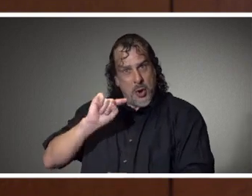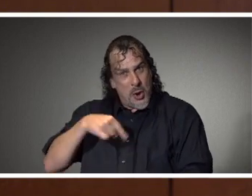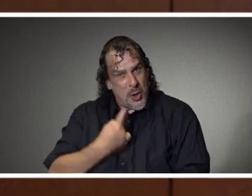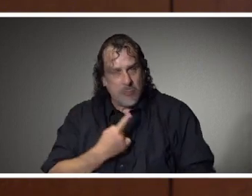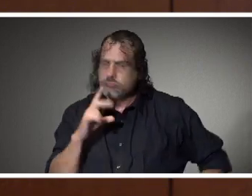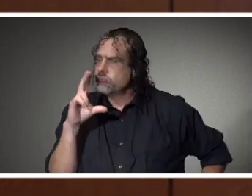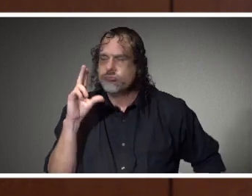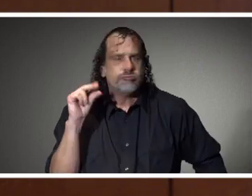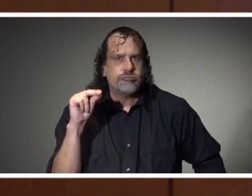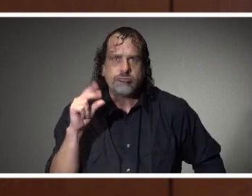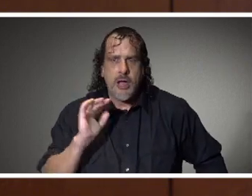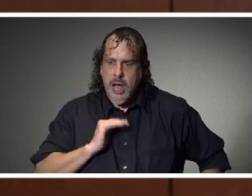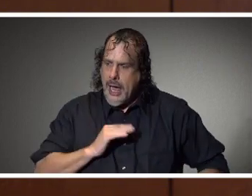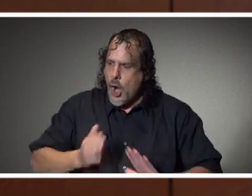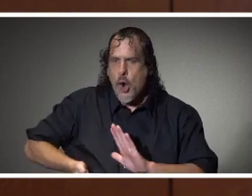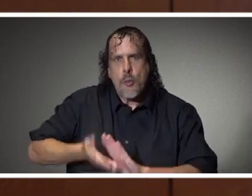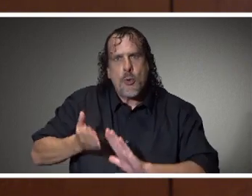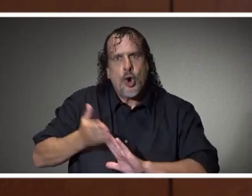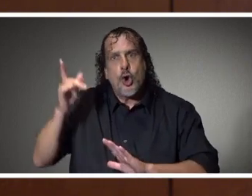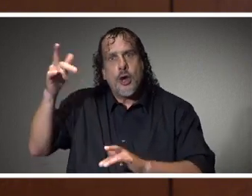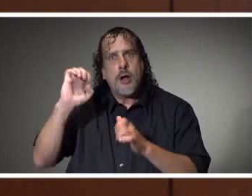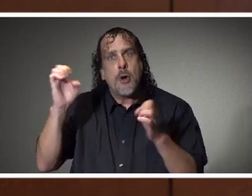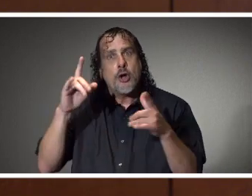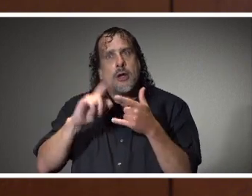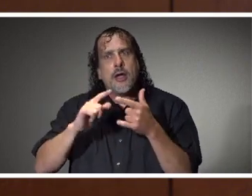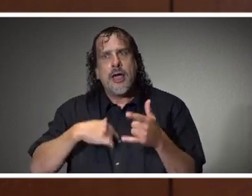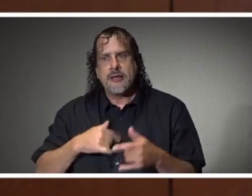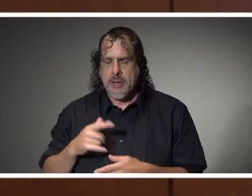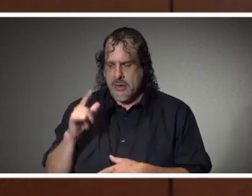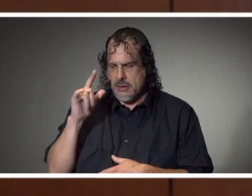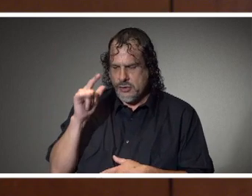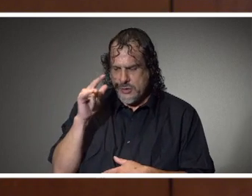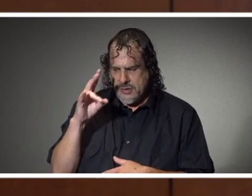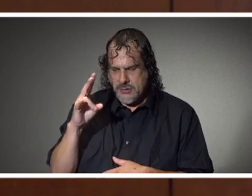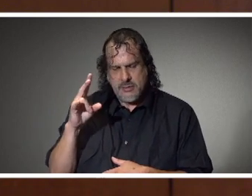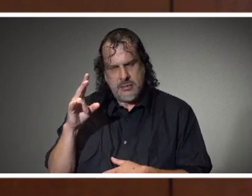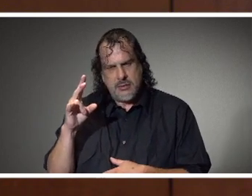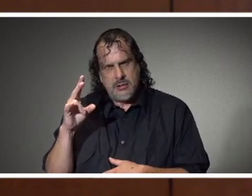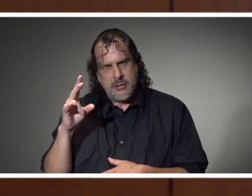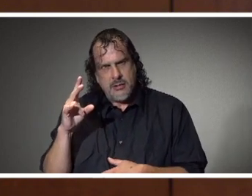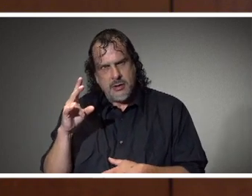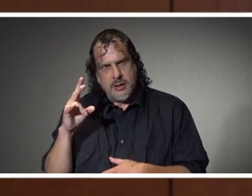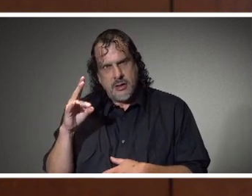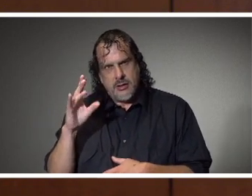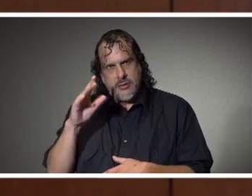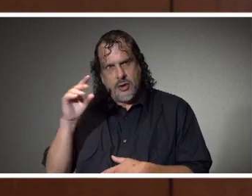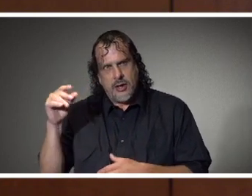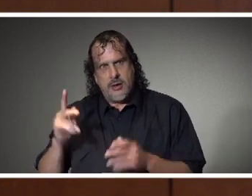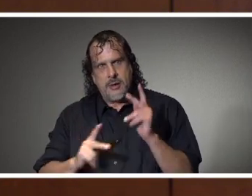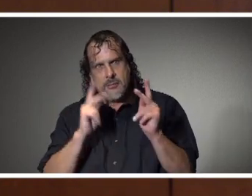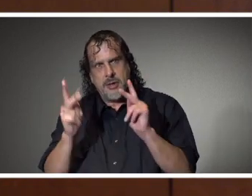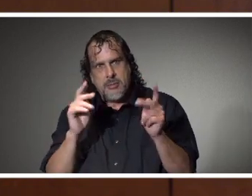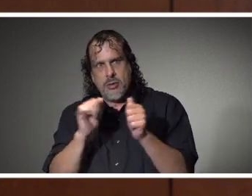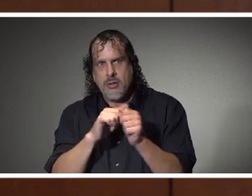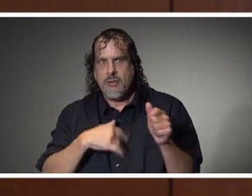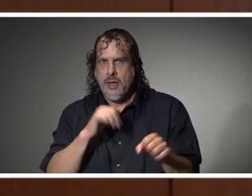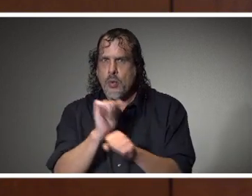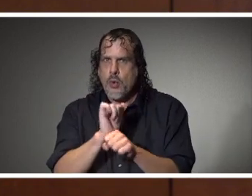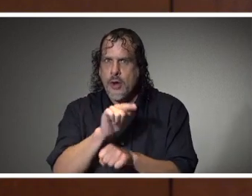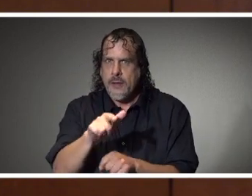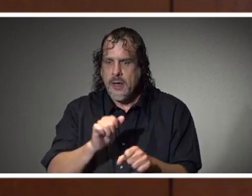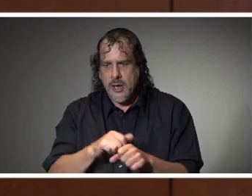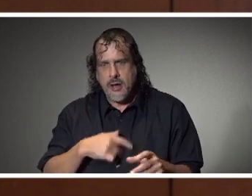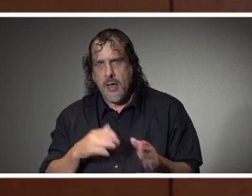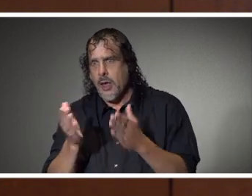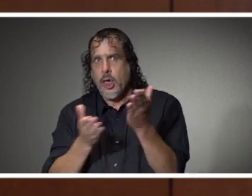Our Emergency Operations Center has about 25 to 30 desks down there. You've seen it, sir, and it is filled with good men and women in the state of Mississippi from